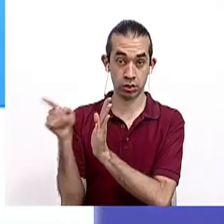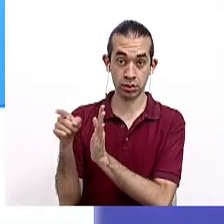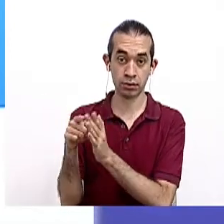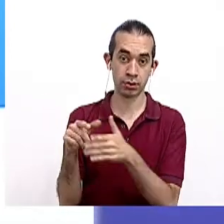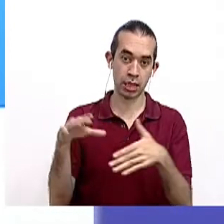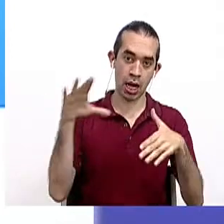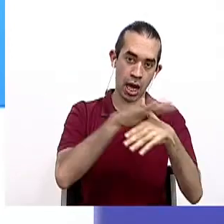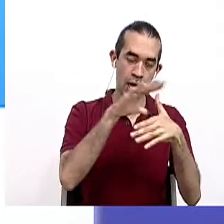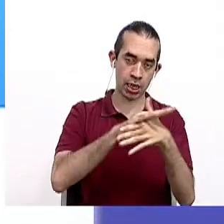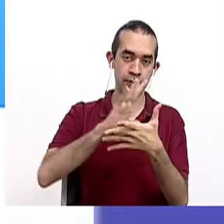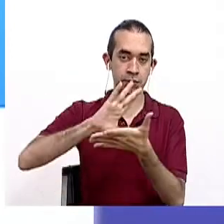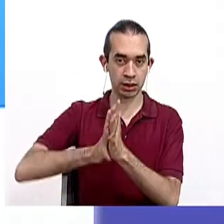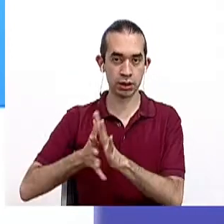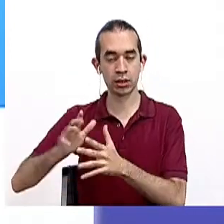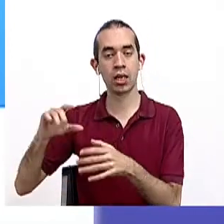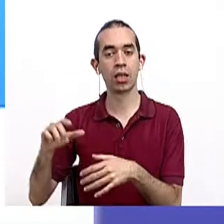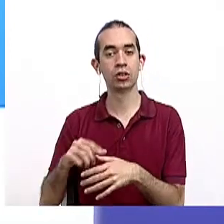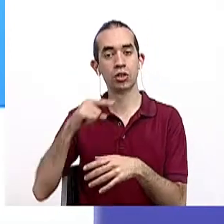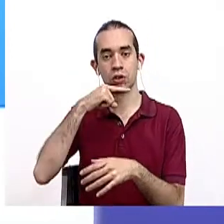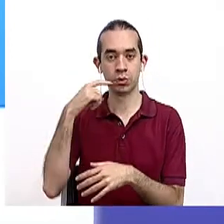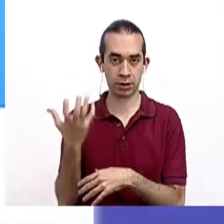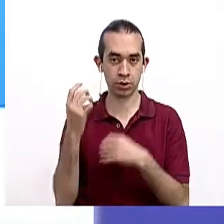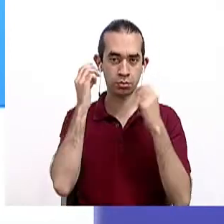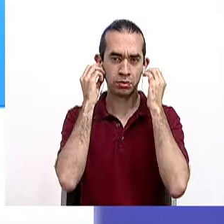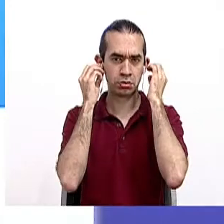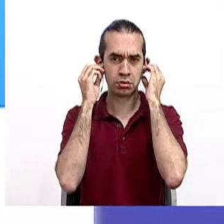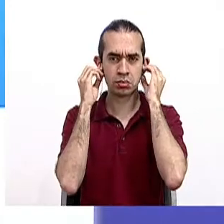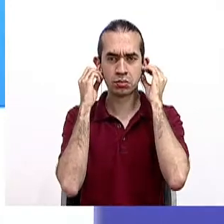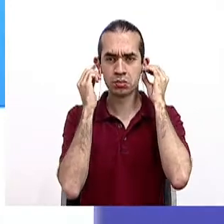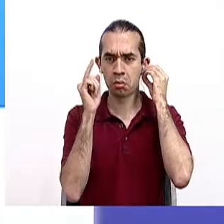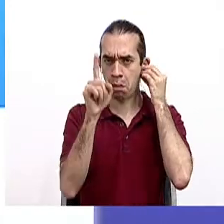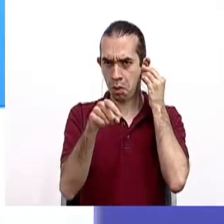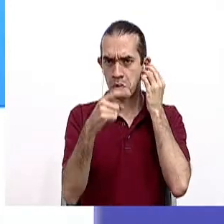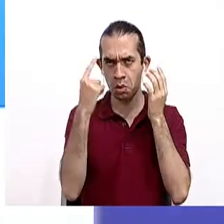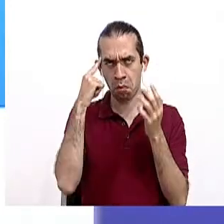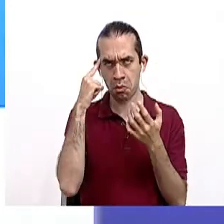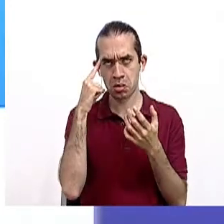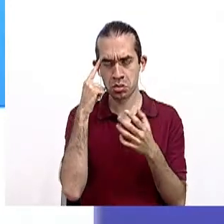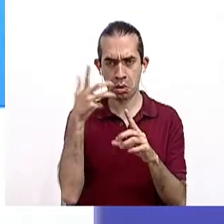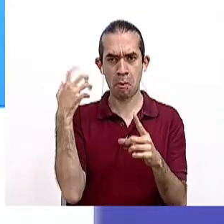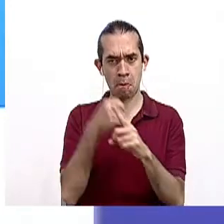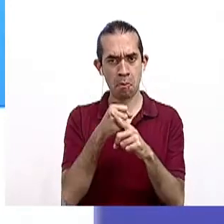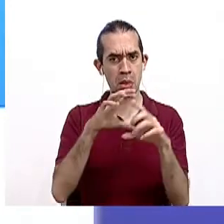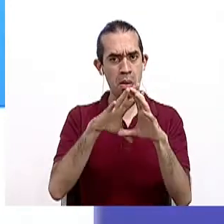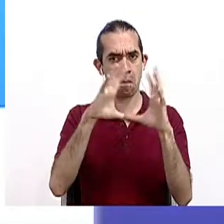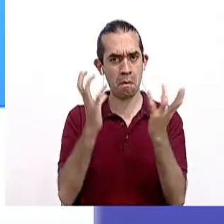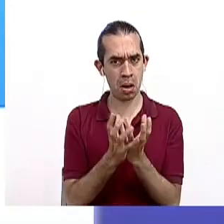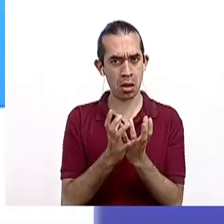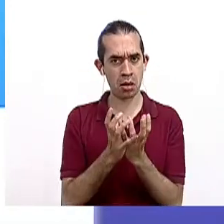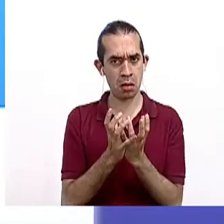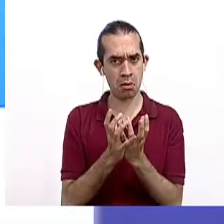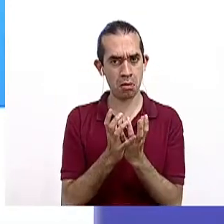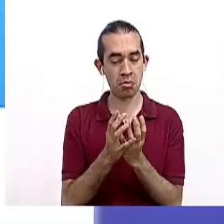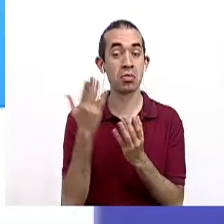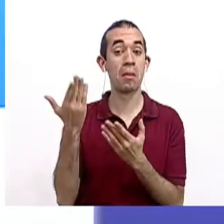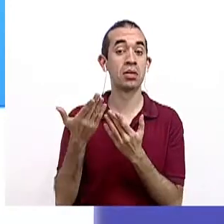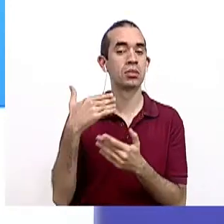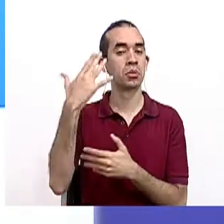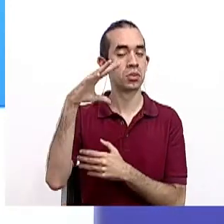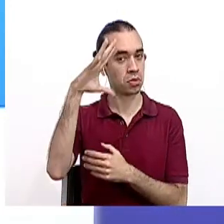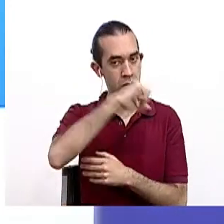ham, cheese, and tomato sandwich, do you think that has an impact on the planet? Maybe we can find out later,